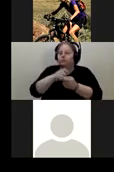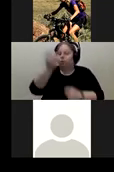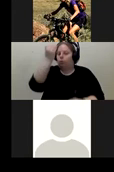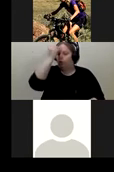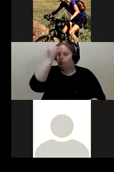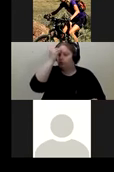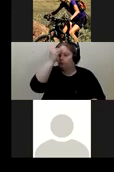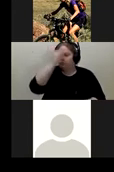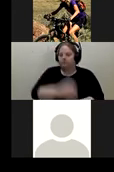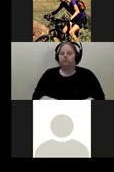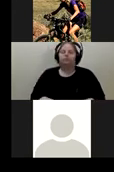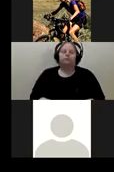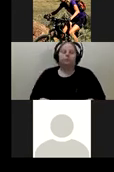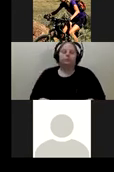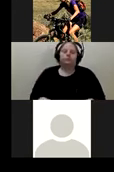And that's